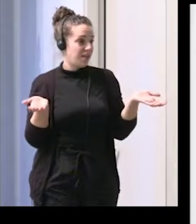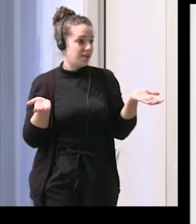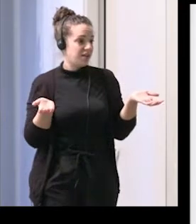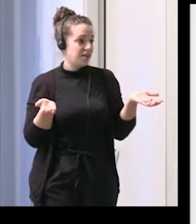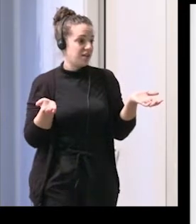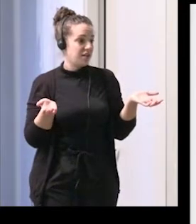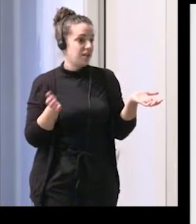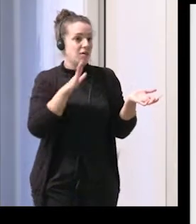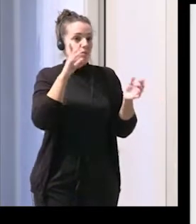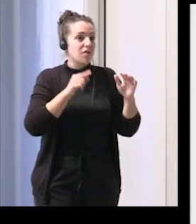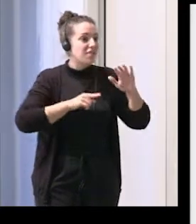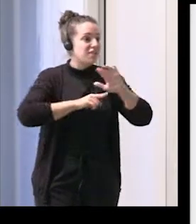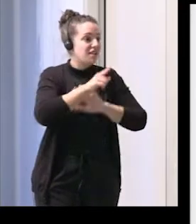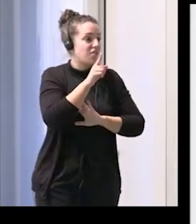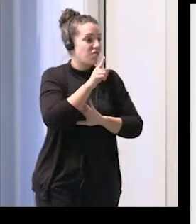of development.